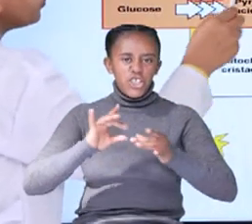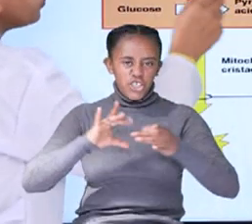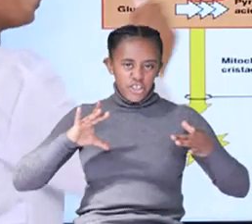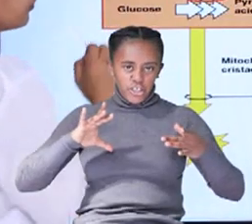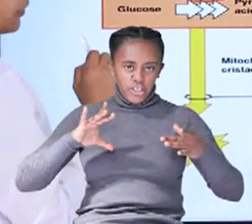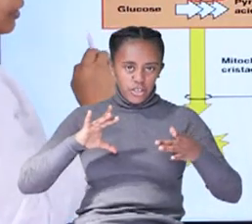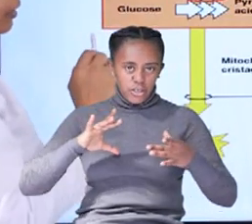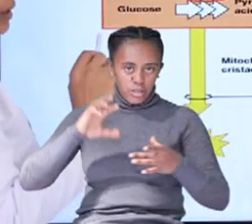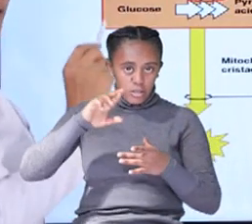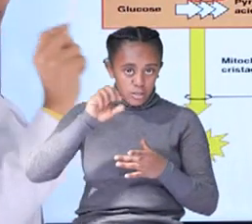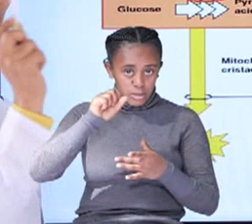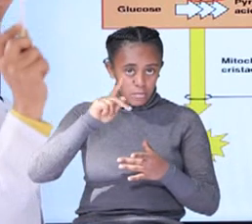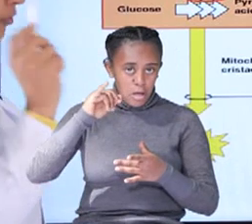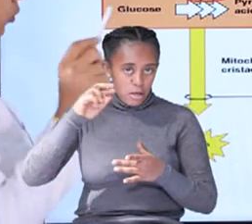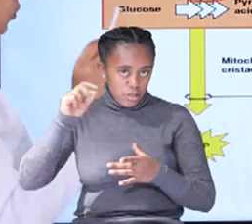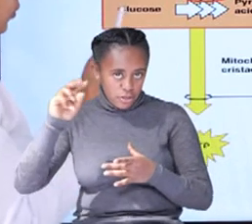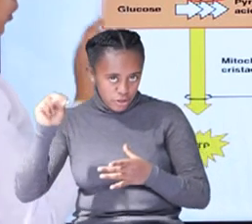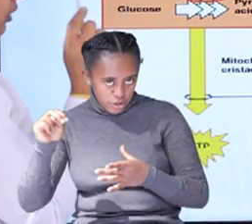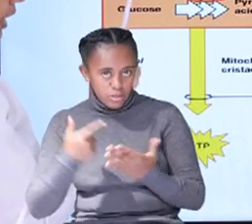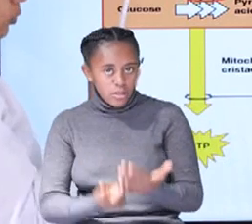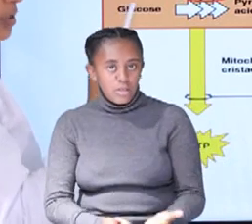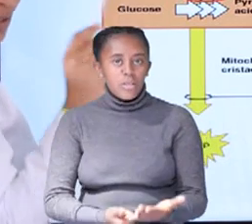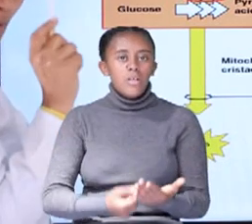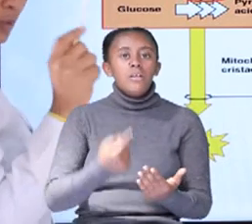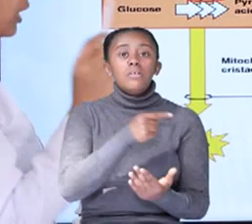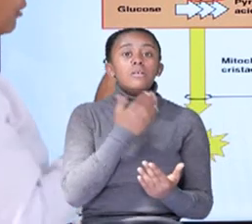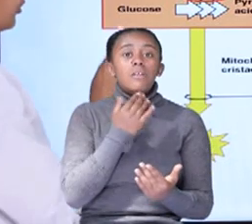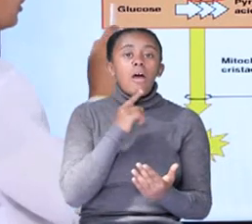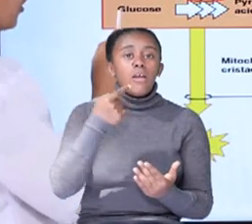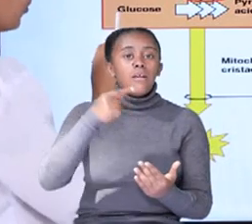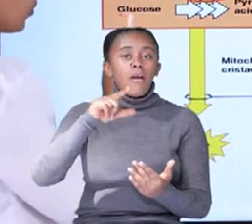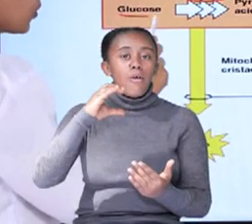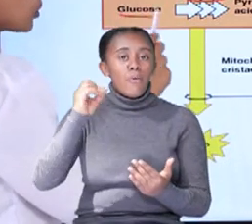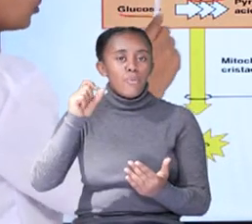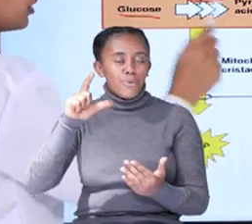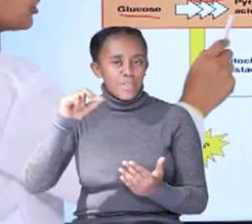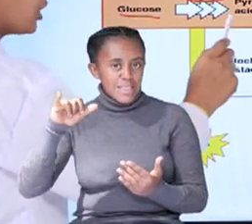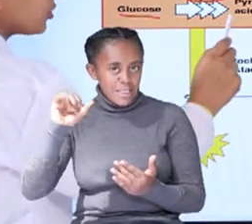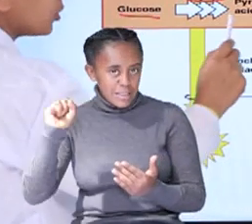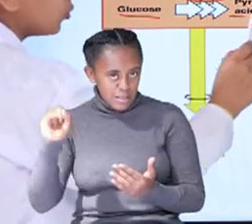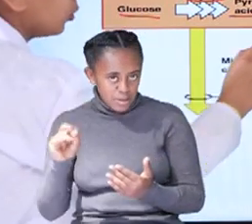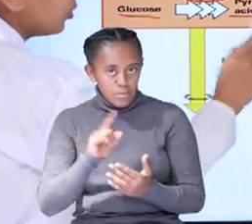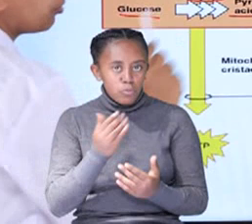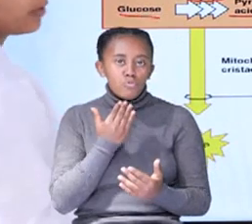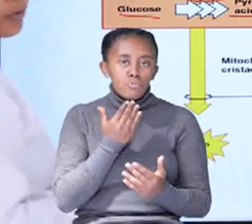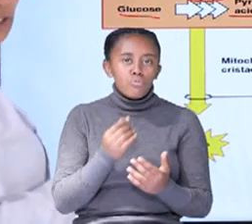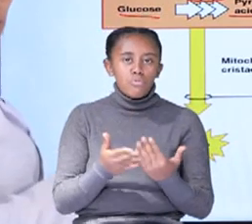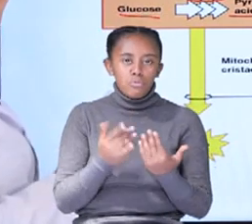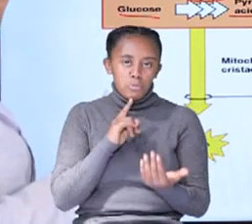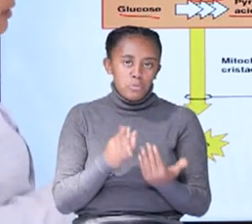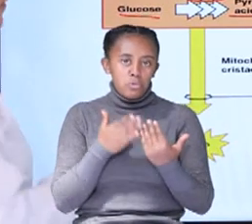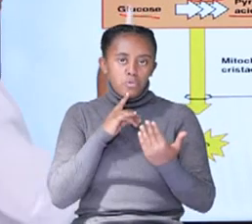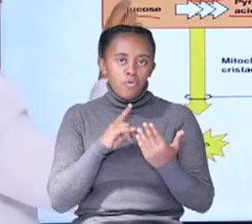glycolysis, and as I have told you, in glycolysis what will happen? Glucose will be changed into